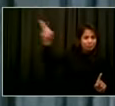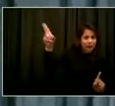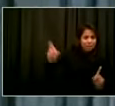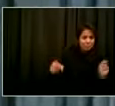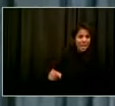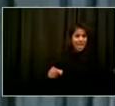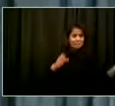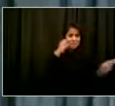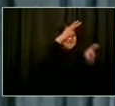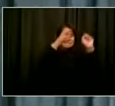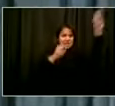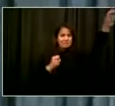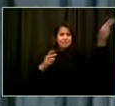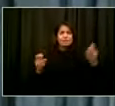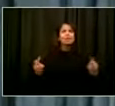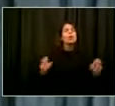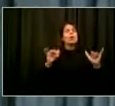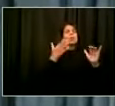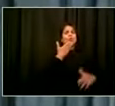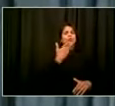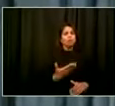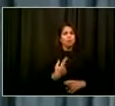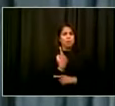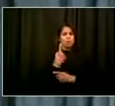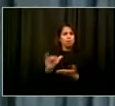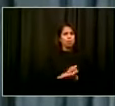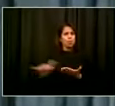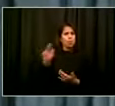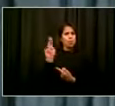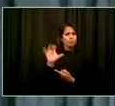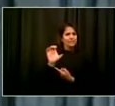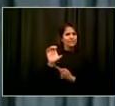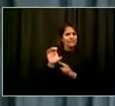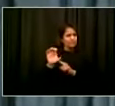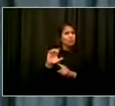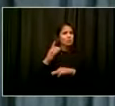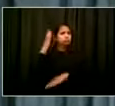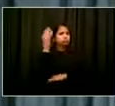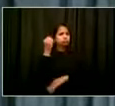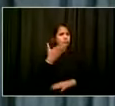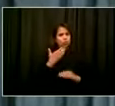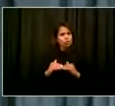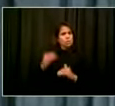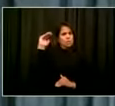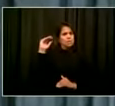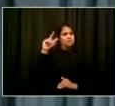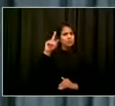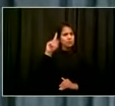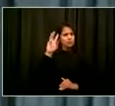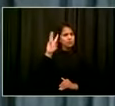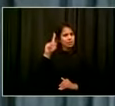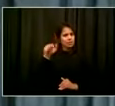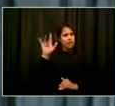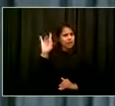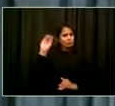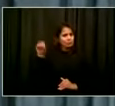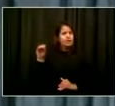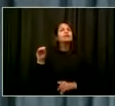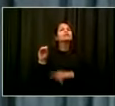because for every household over 2 people that is counted, that brings New York City $7,000 per year,